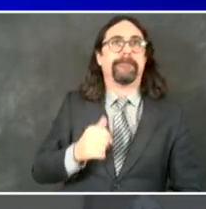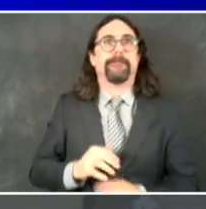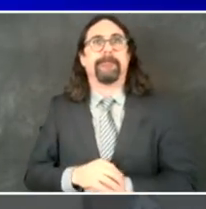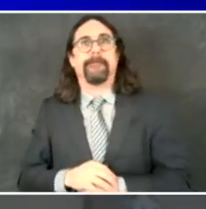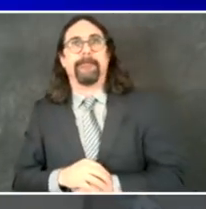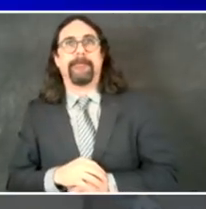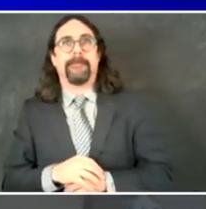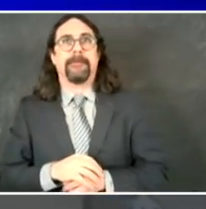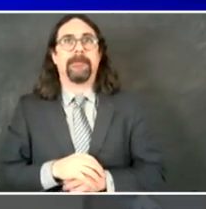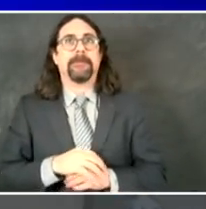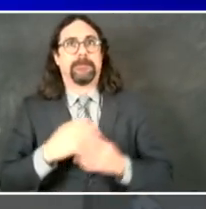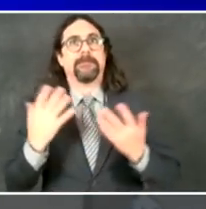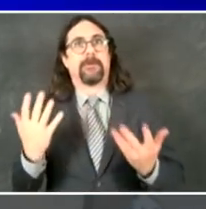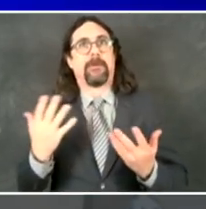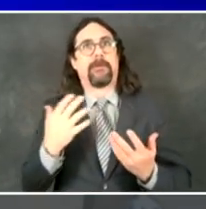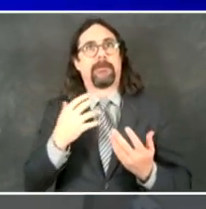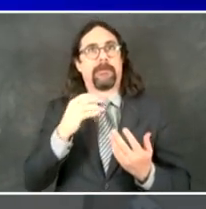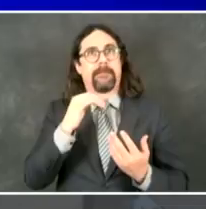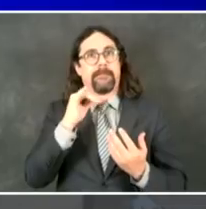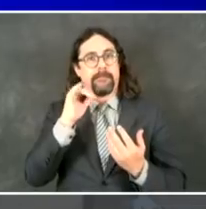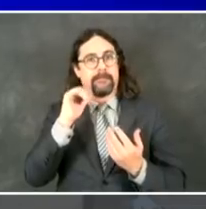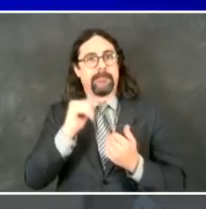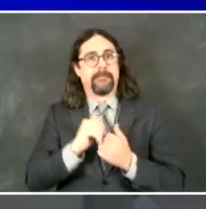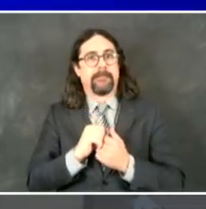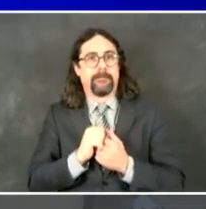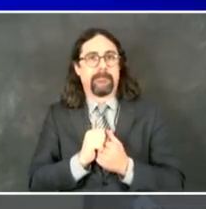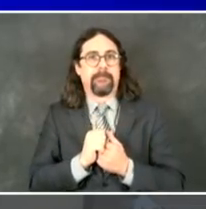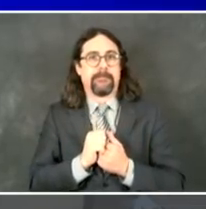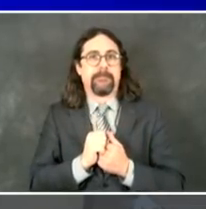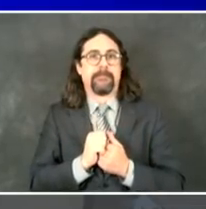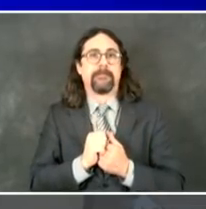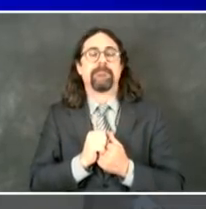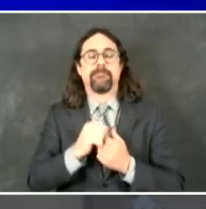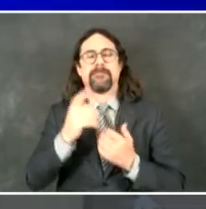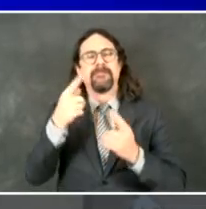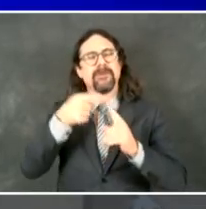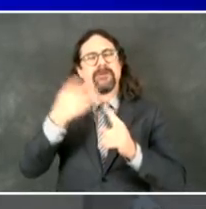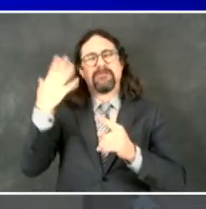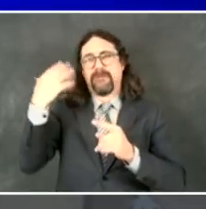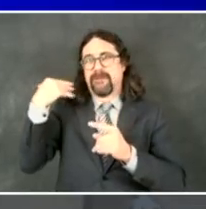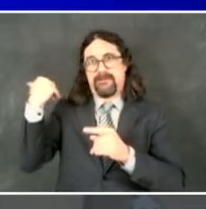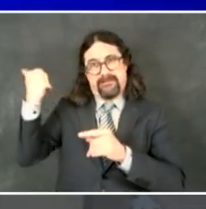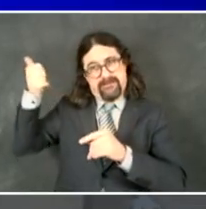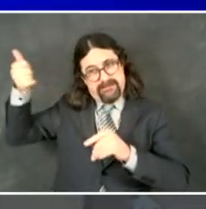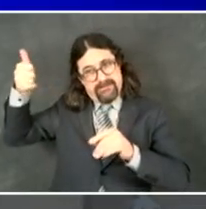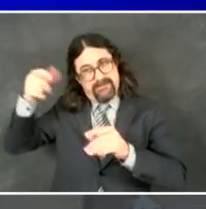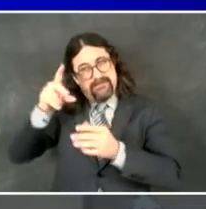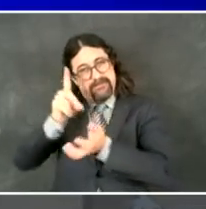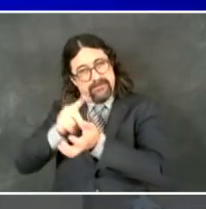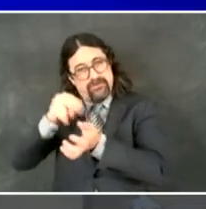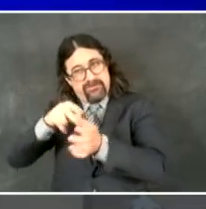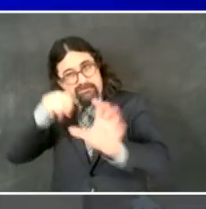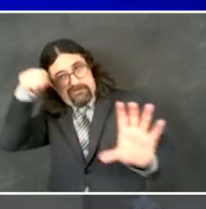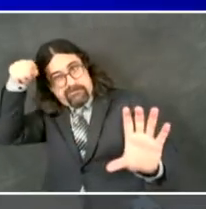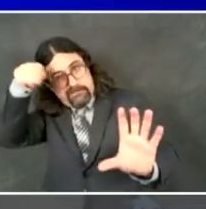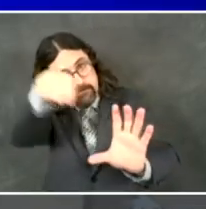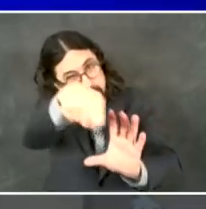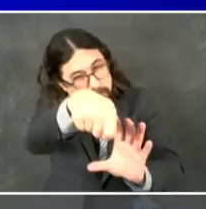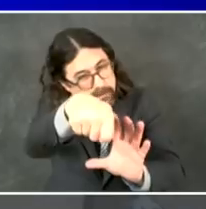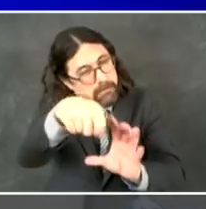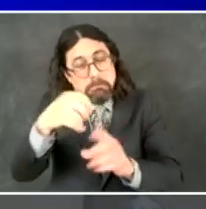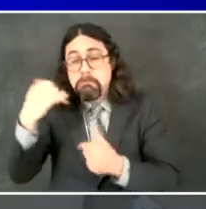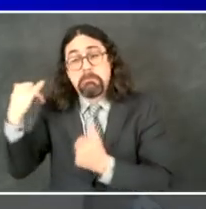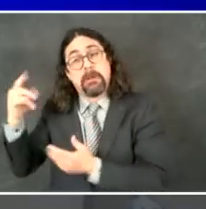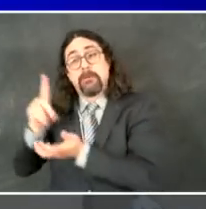a nurse, a healthcare worker, you do the same here. The clinic or the healthcare provider sends it off to the lab to get the